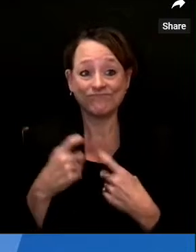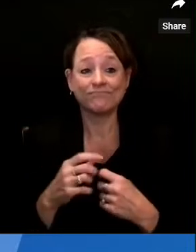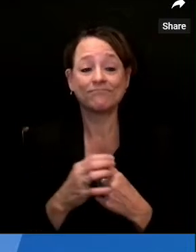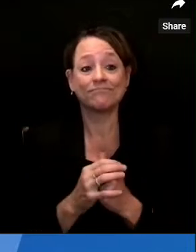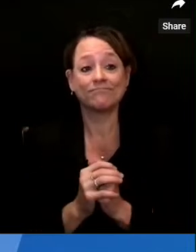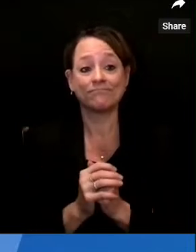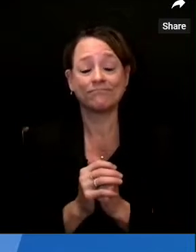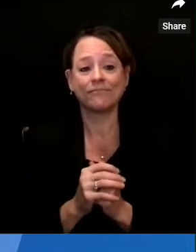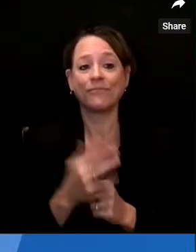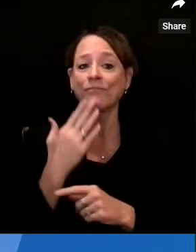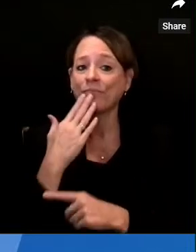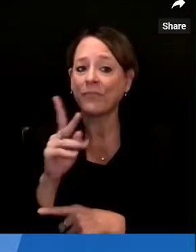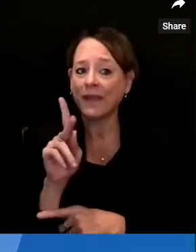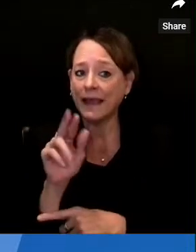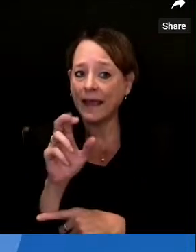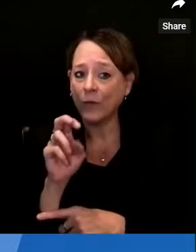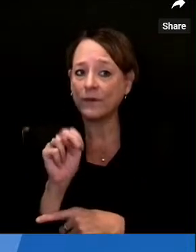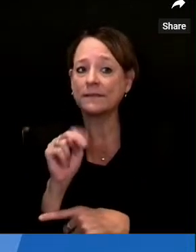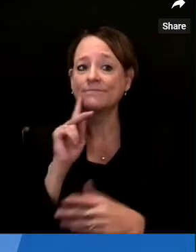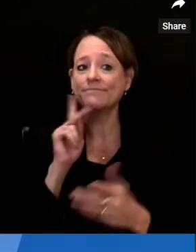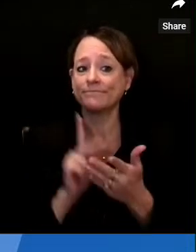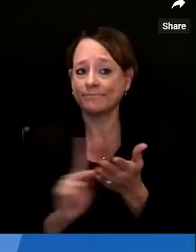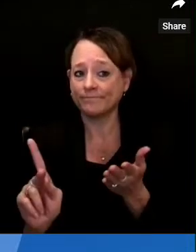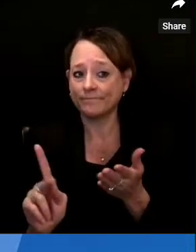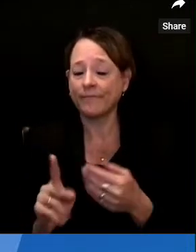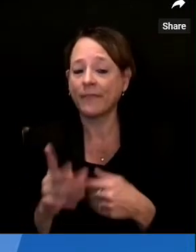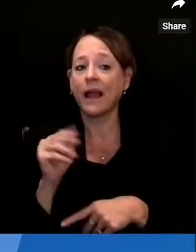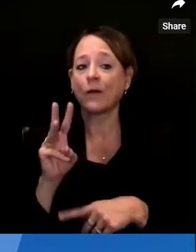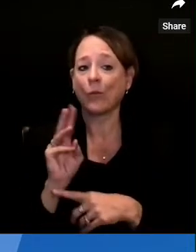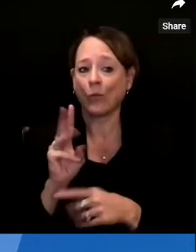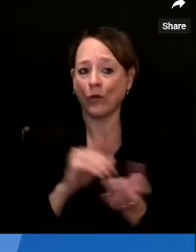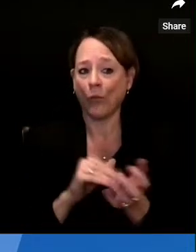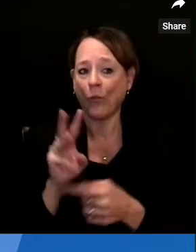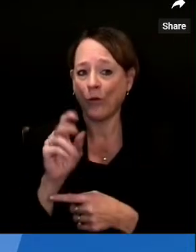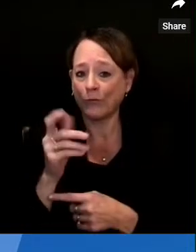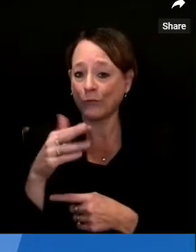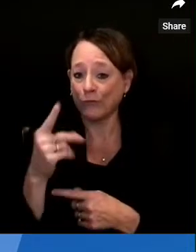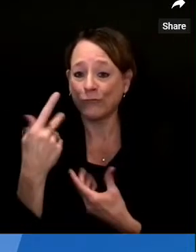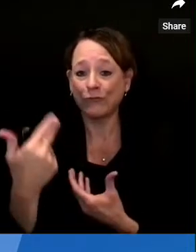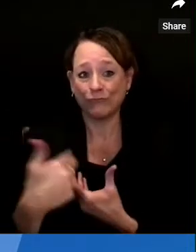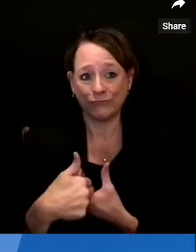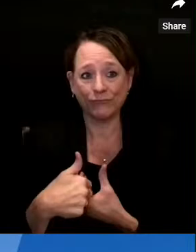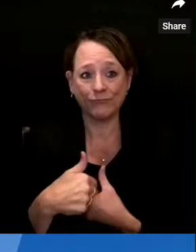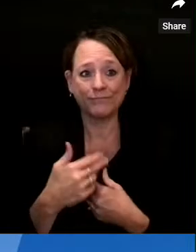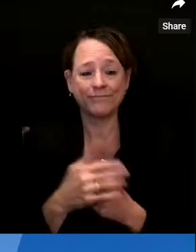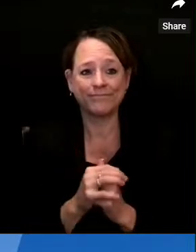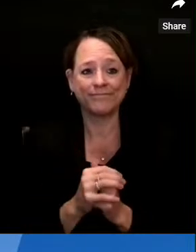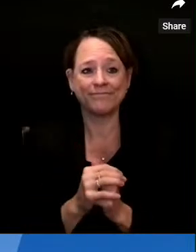Dr. Ryan Westergaard for participating, and to all of you for joining us. Please continue to monitor the